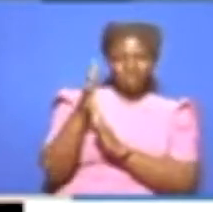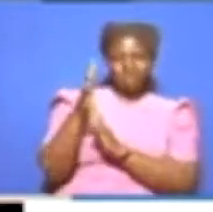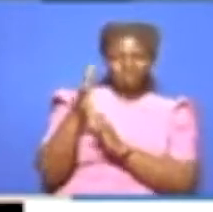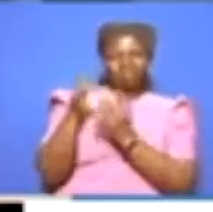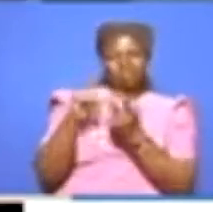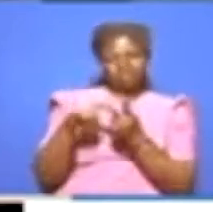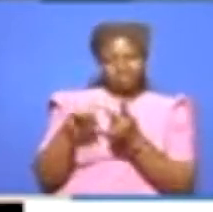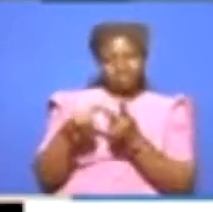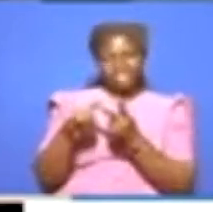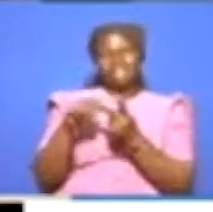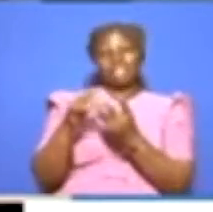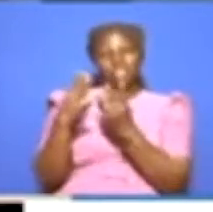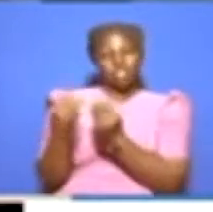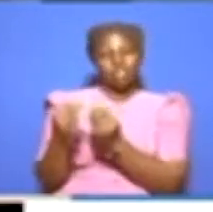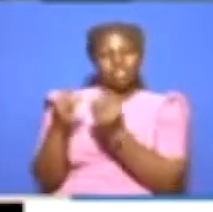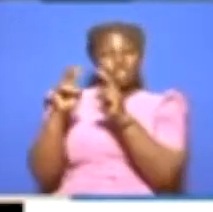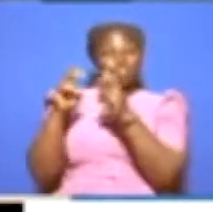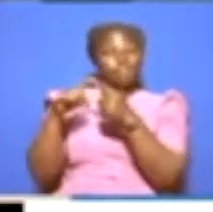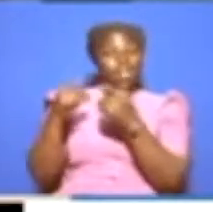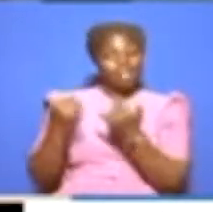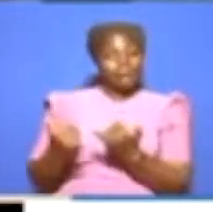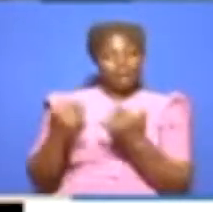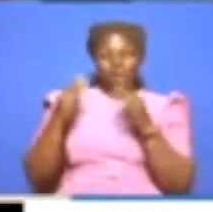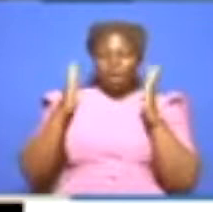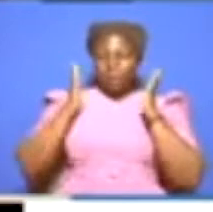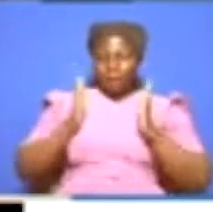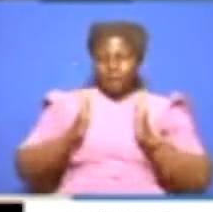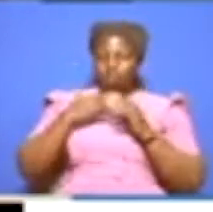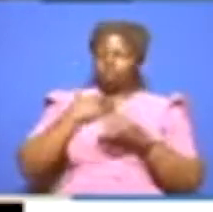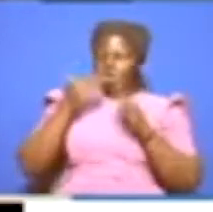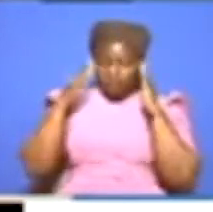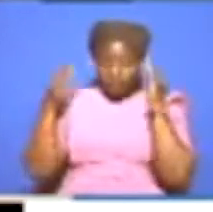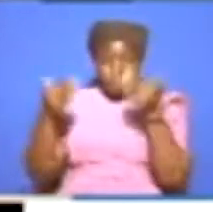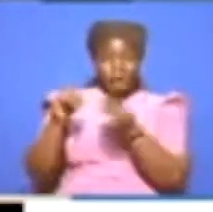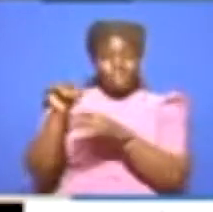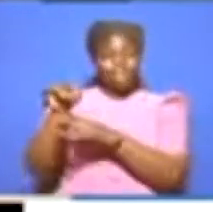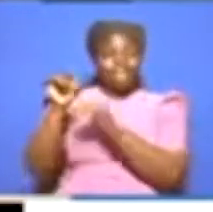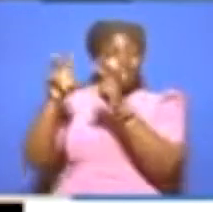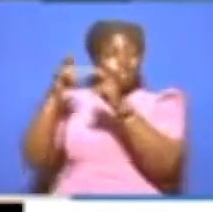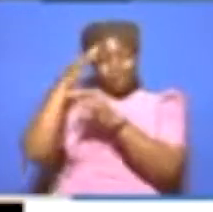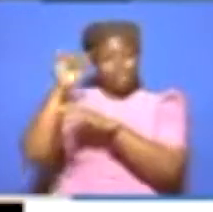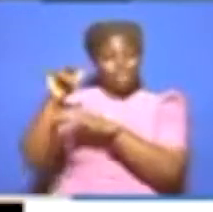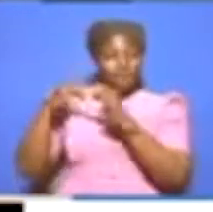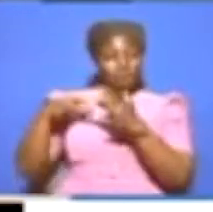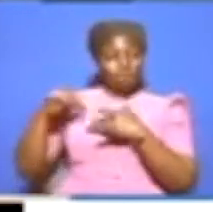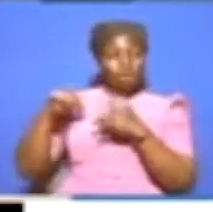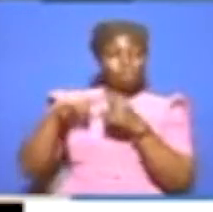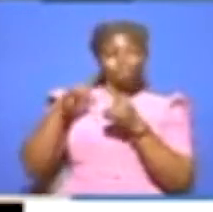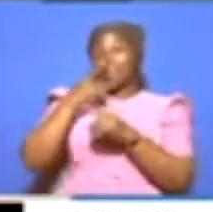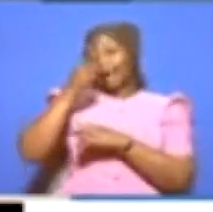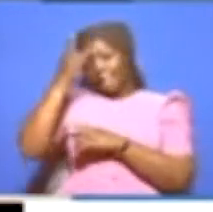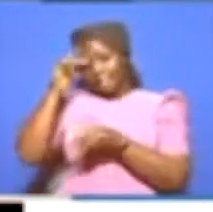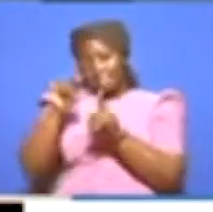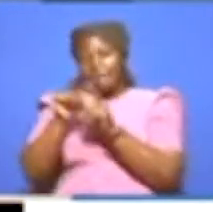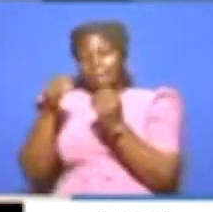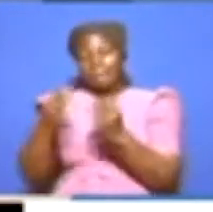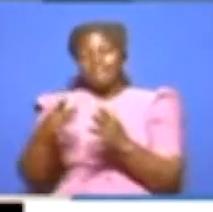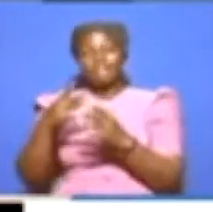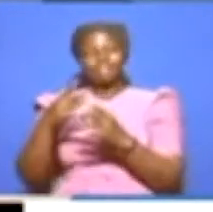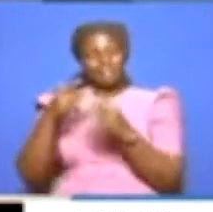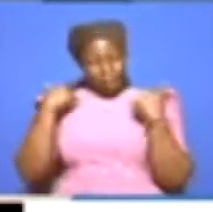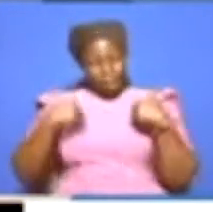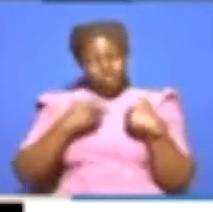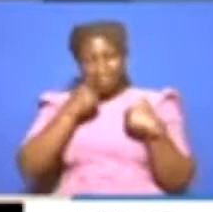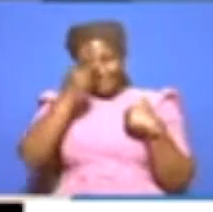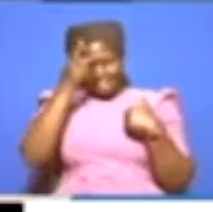oversharing. But I want to focus on that issue because it's of concern to parents, and as a parent and many other parents are also concerned. And we would like the internet to